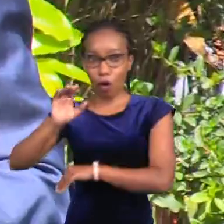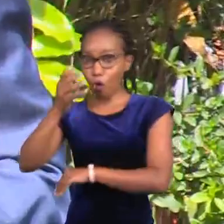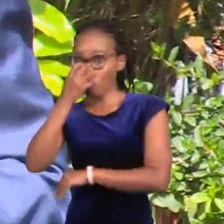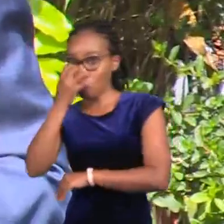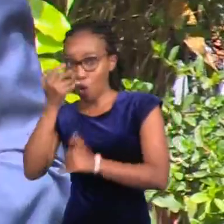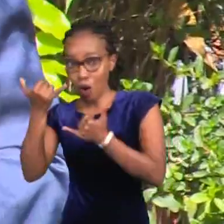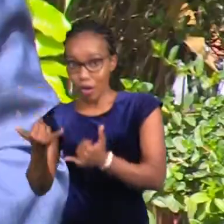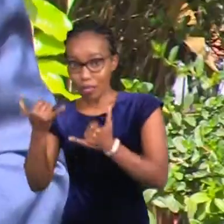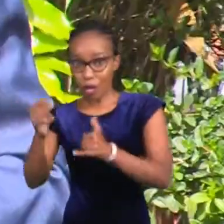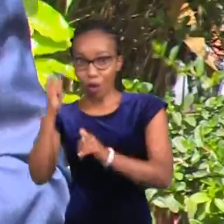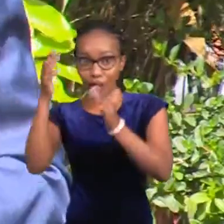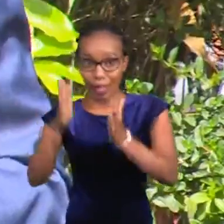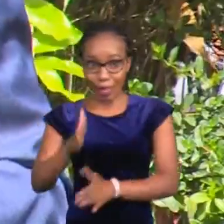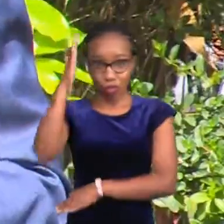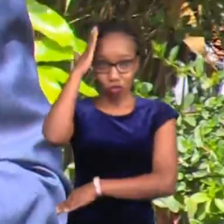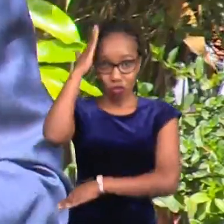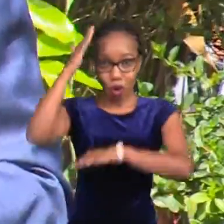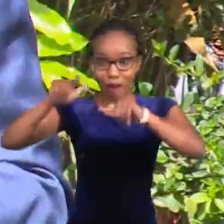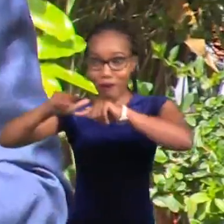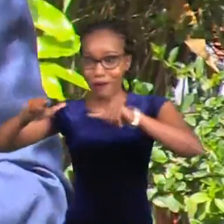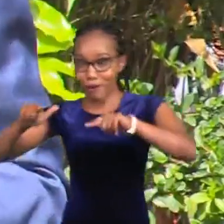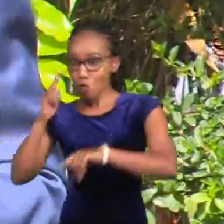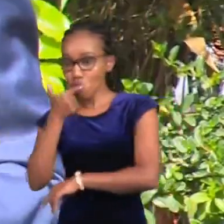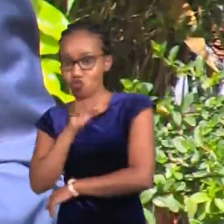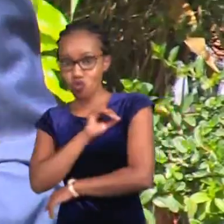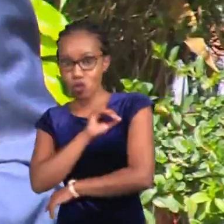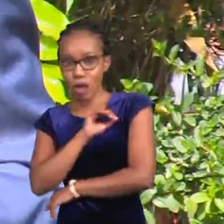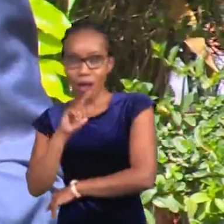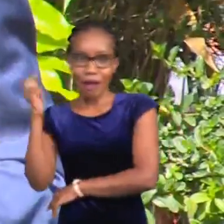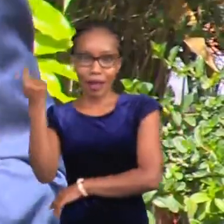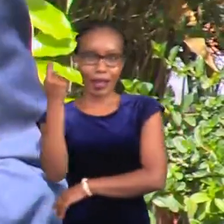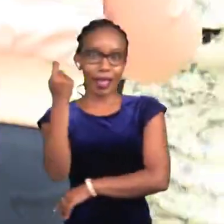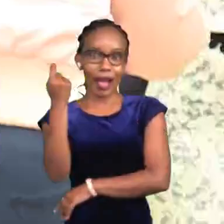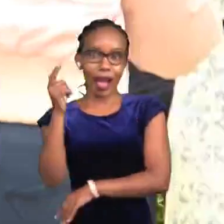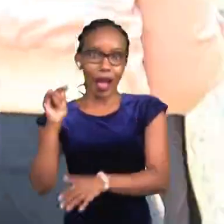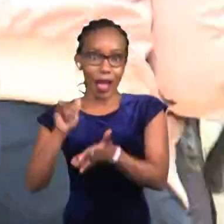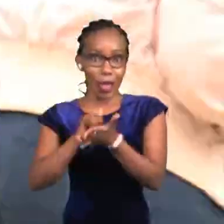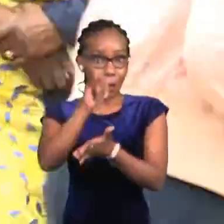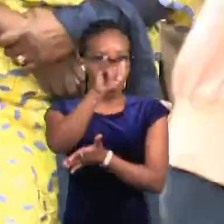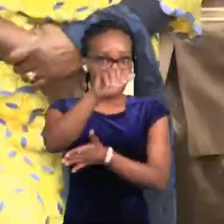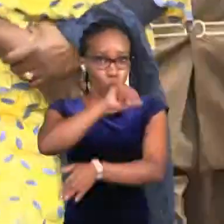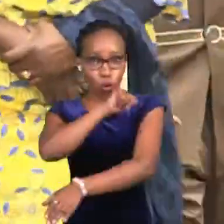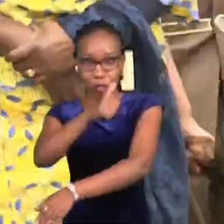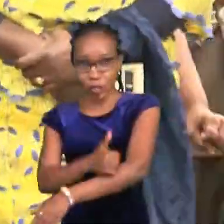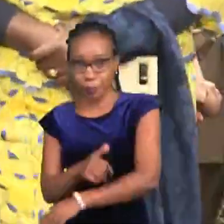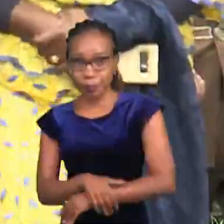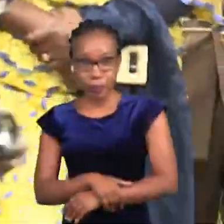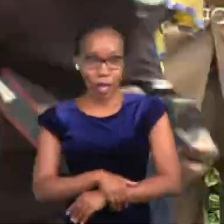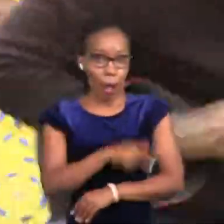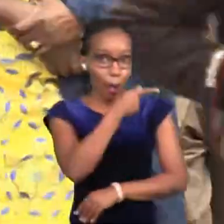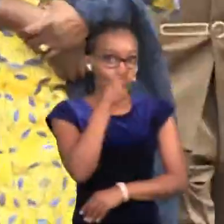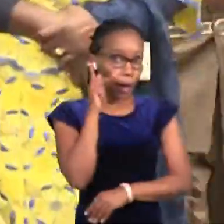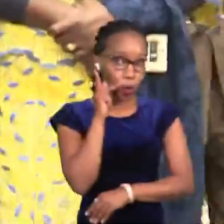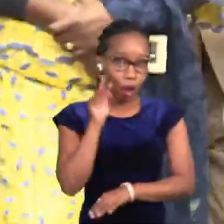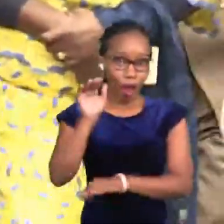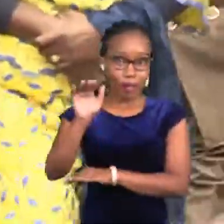public knowledge that the land is public property belonging to Kenya Airports Authority. The Wiper leader also